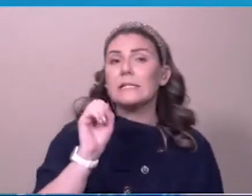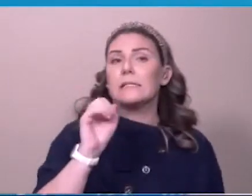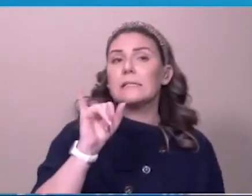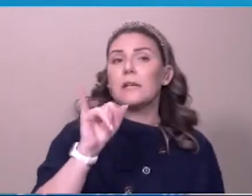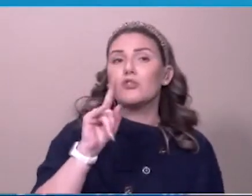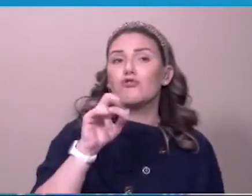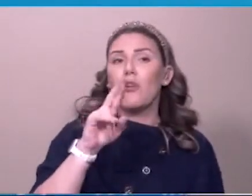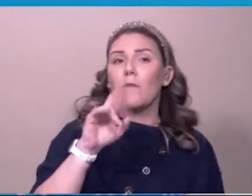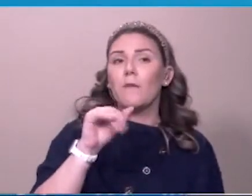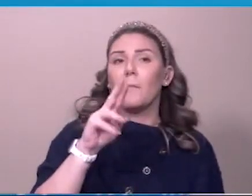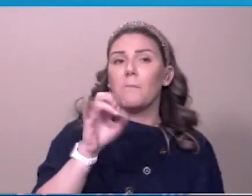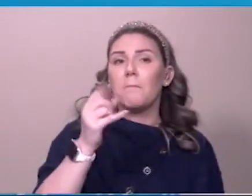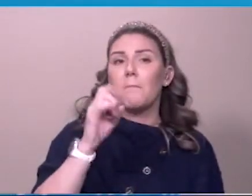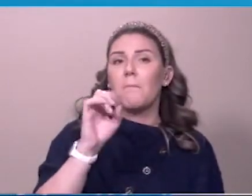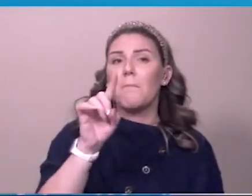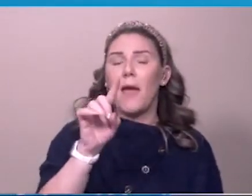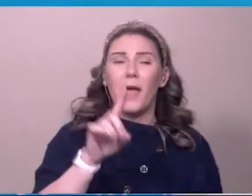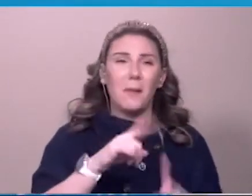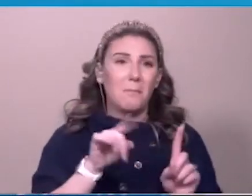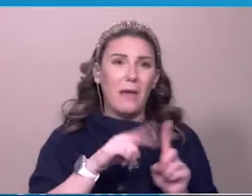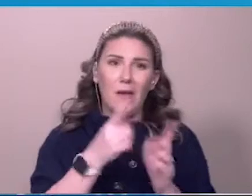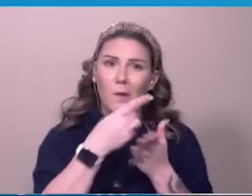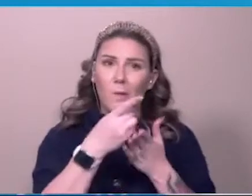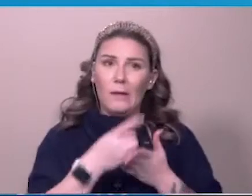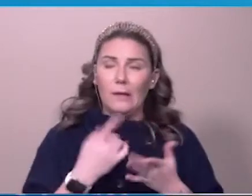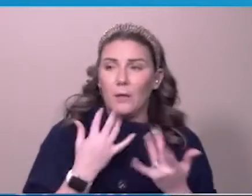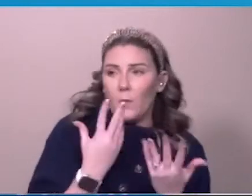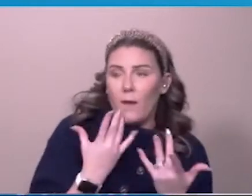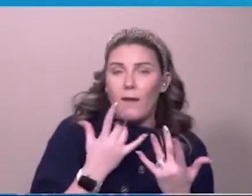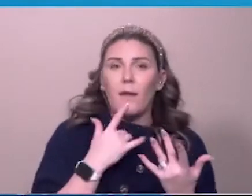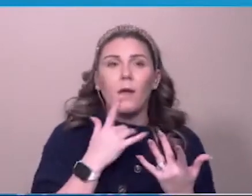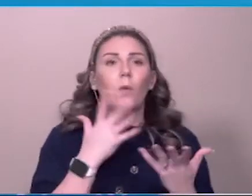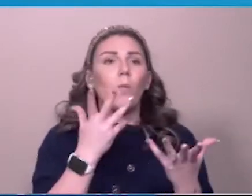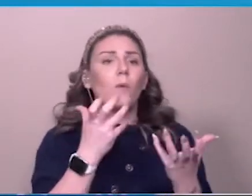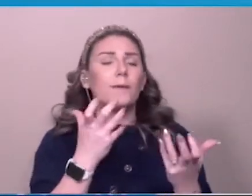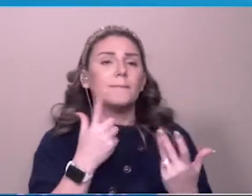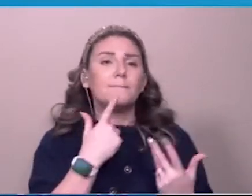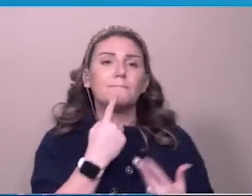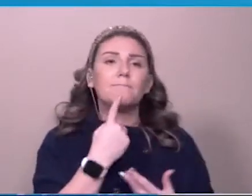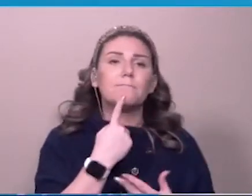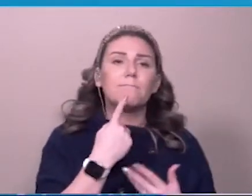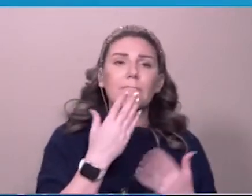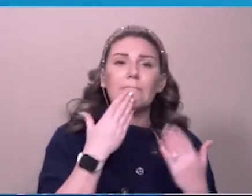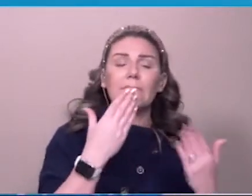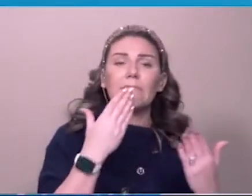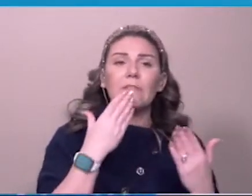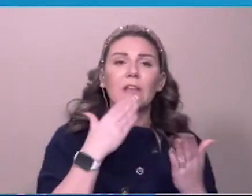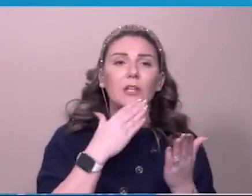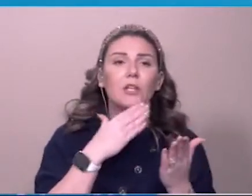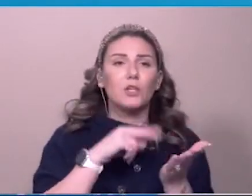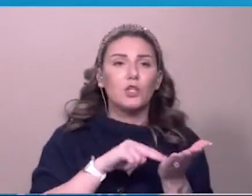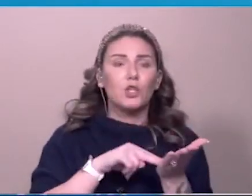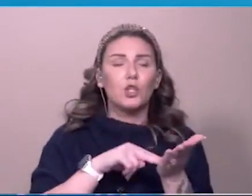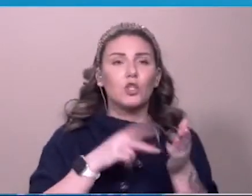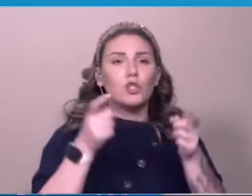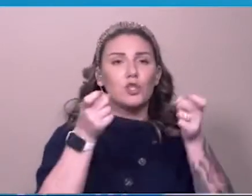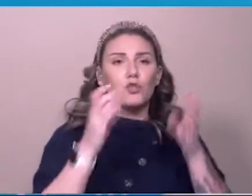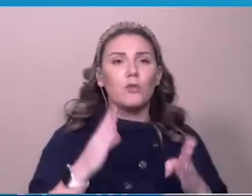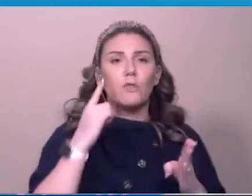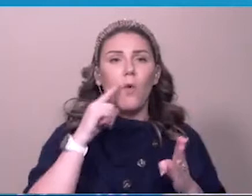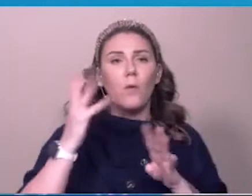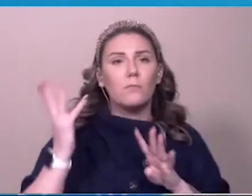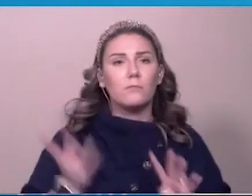living week by week. But I really just wanted to give a shout out to our nursing director for our infusion center, who had